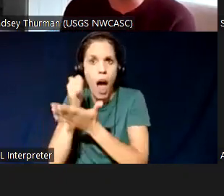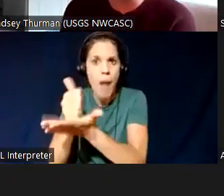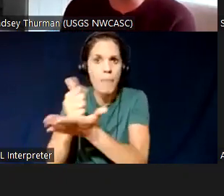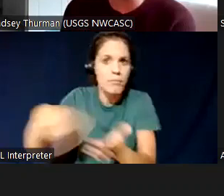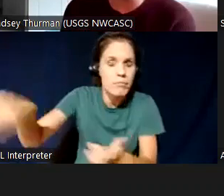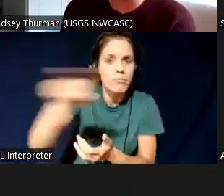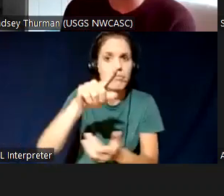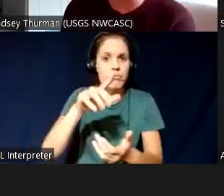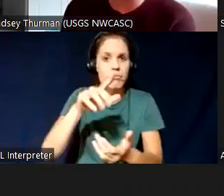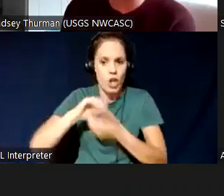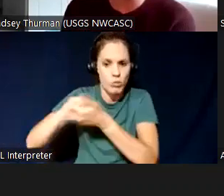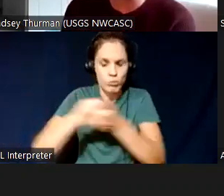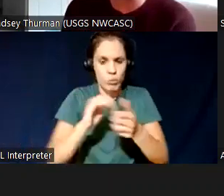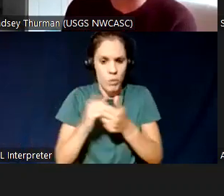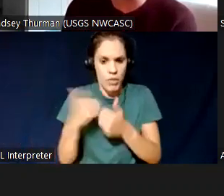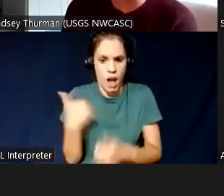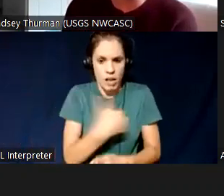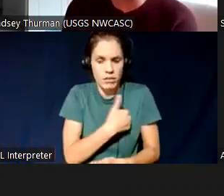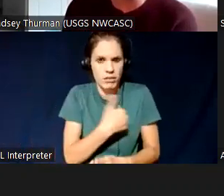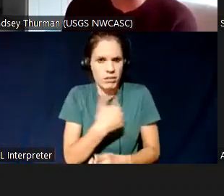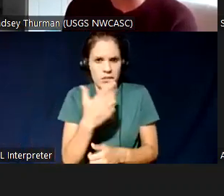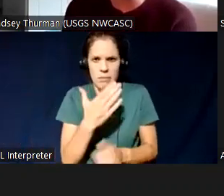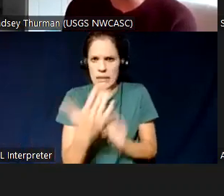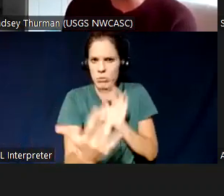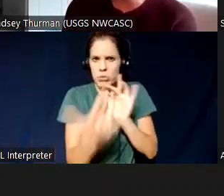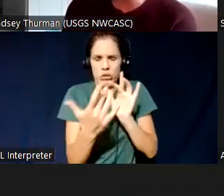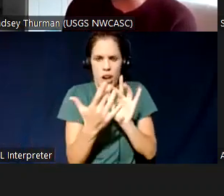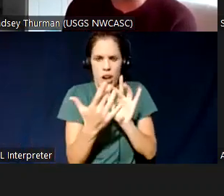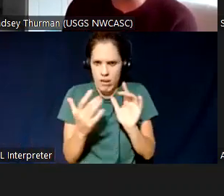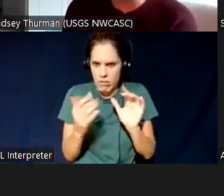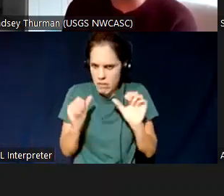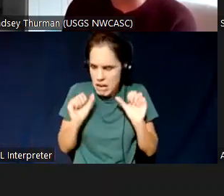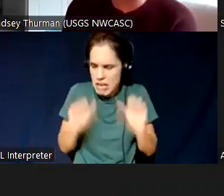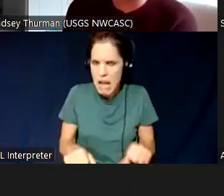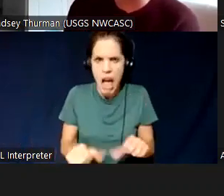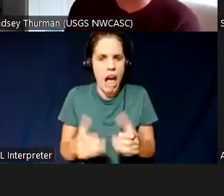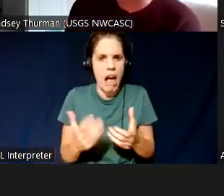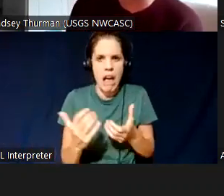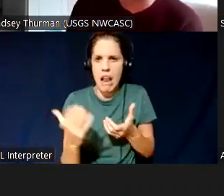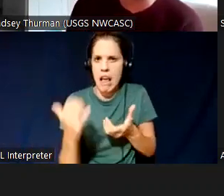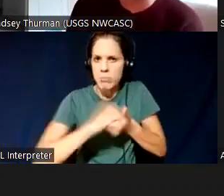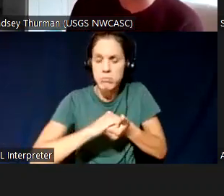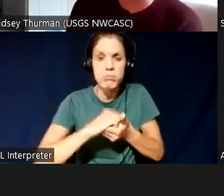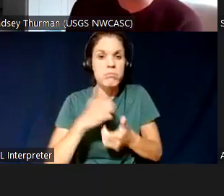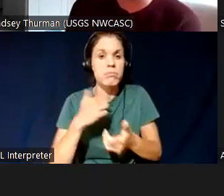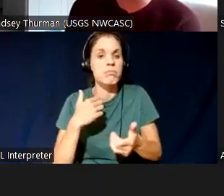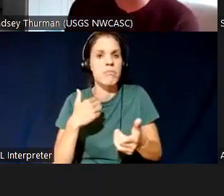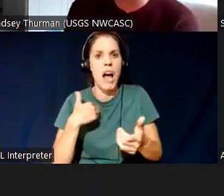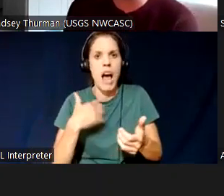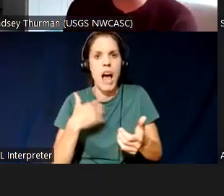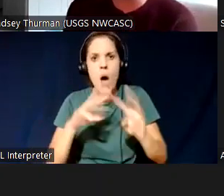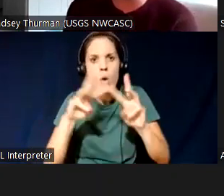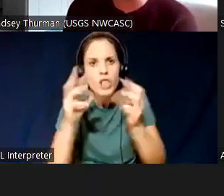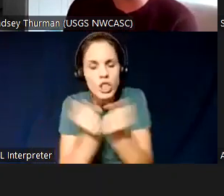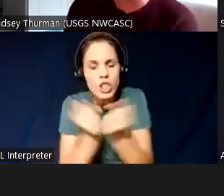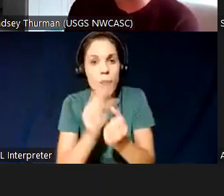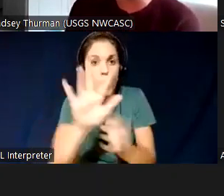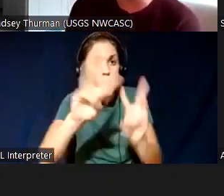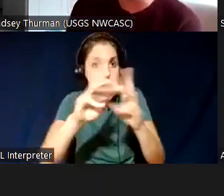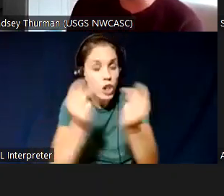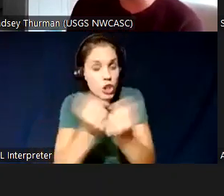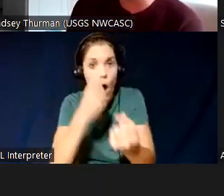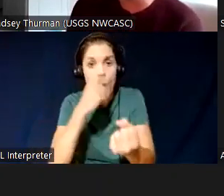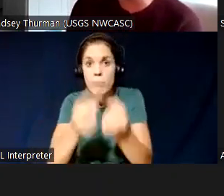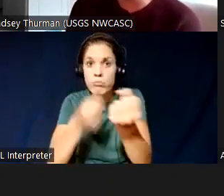out. We are really excited to do so. We love work. I love workshops. I love helping with workshops and seeing this